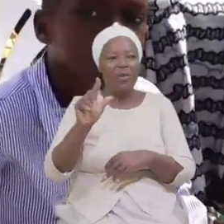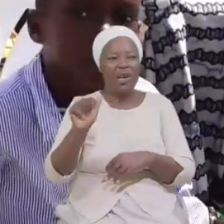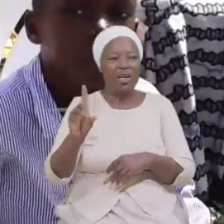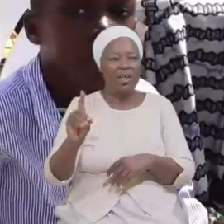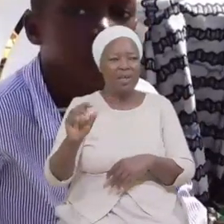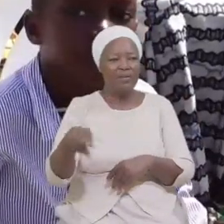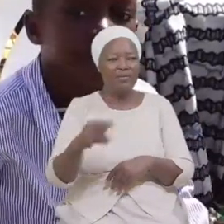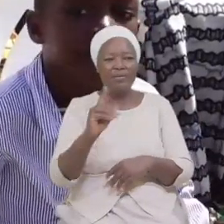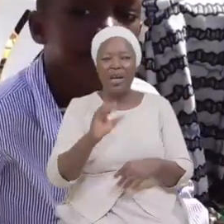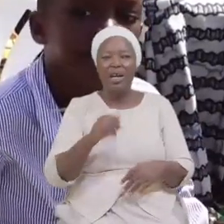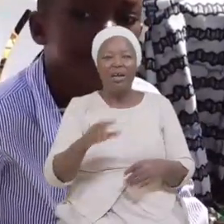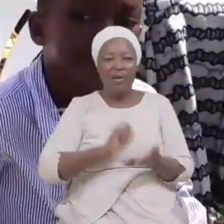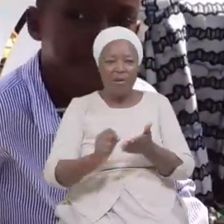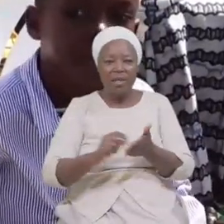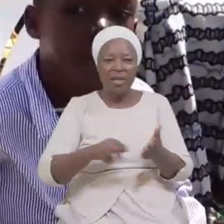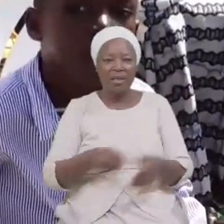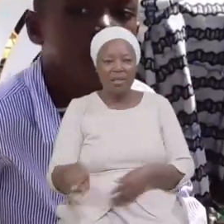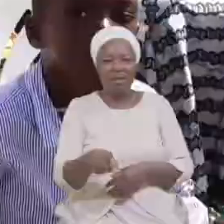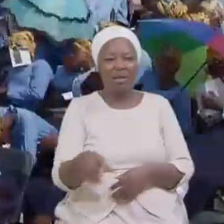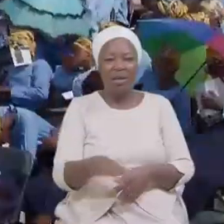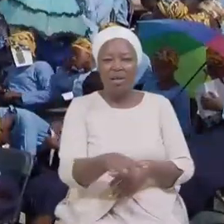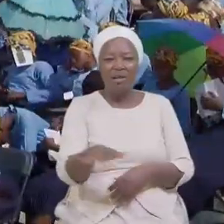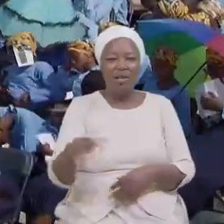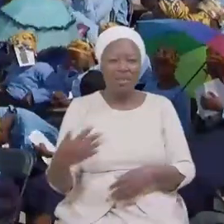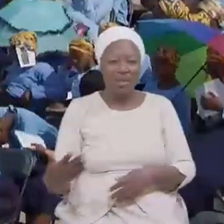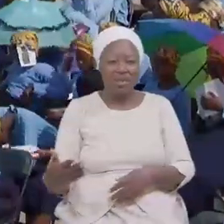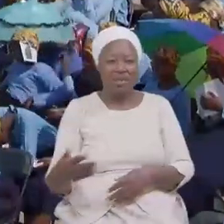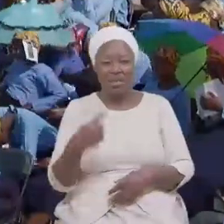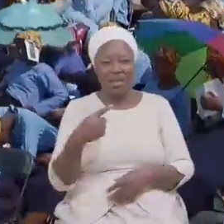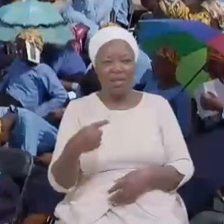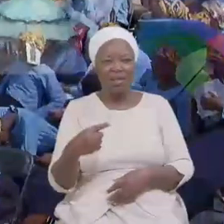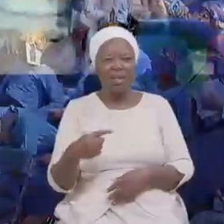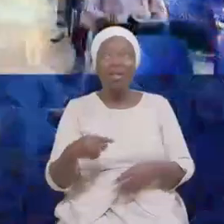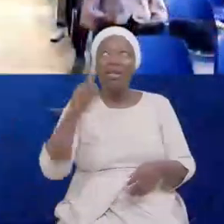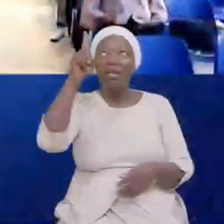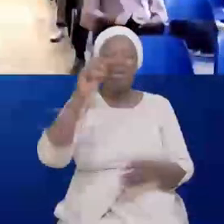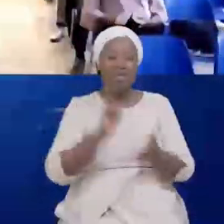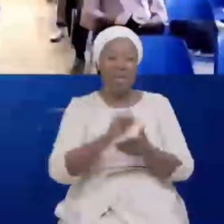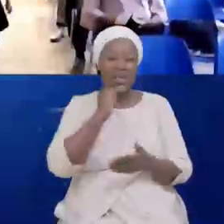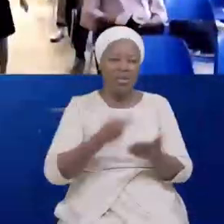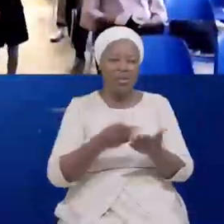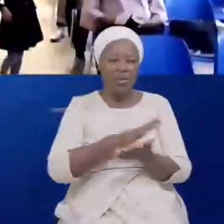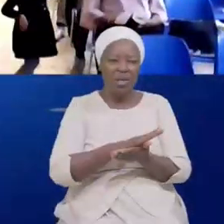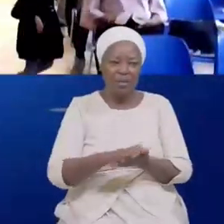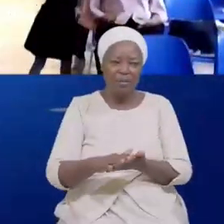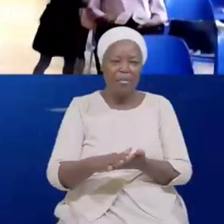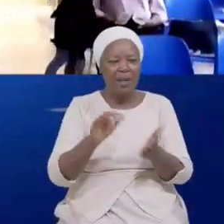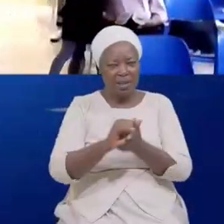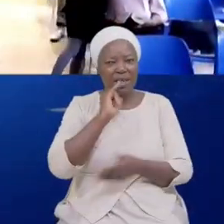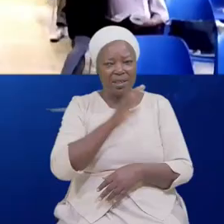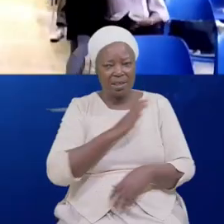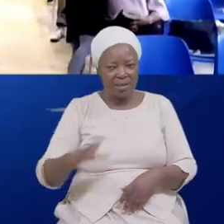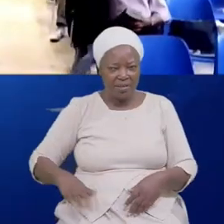these things saith he that is holy, that's Christ, and he that is true,